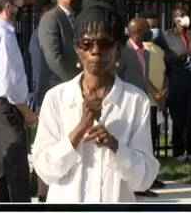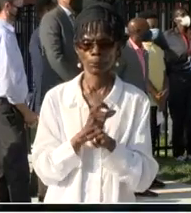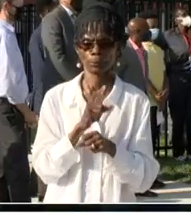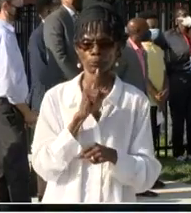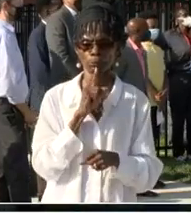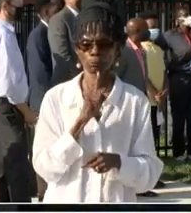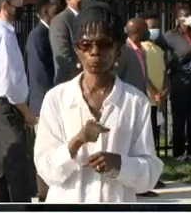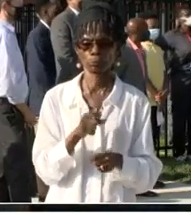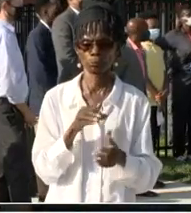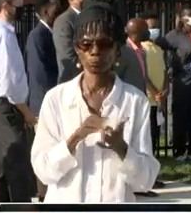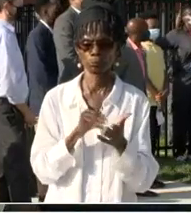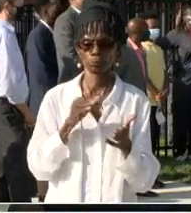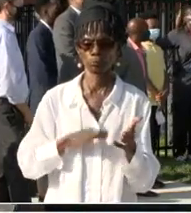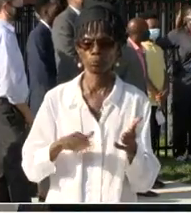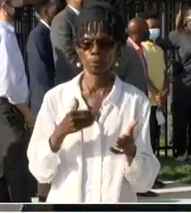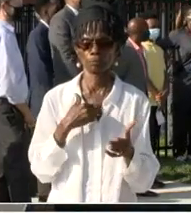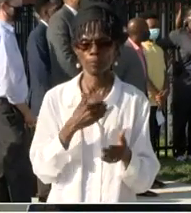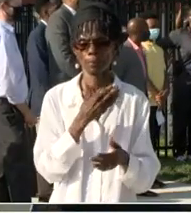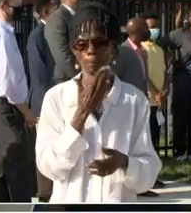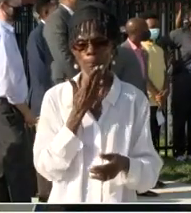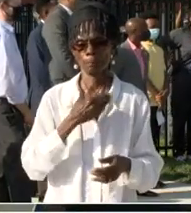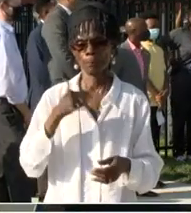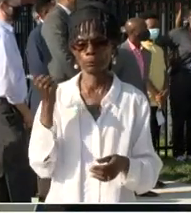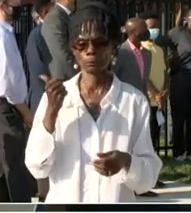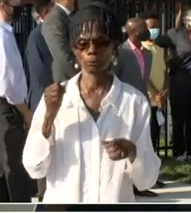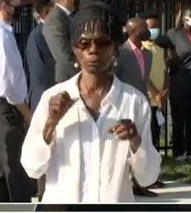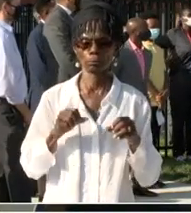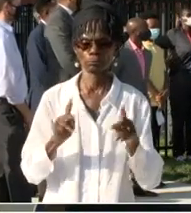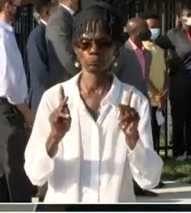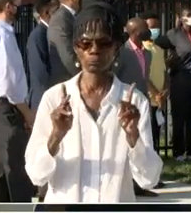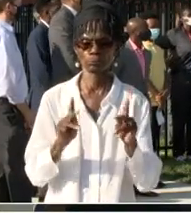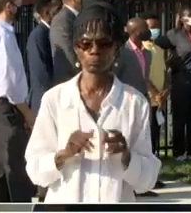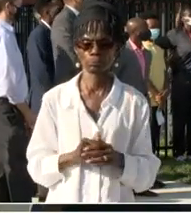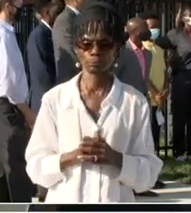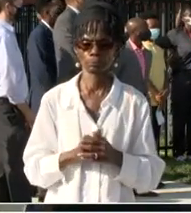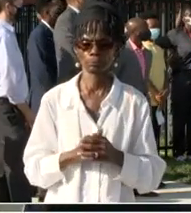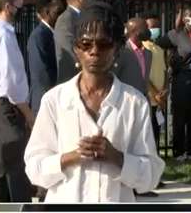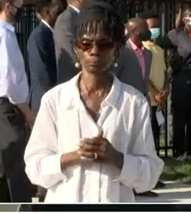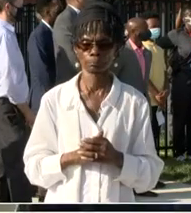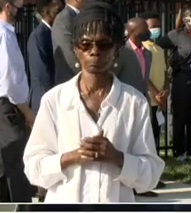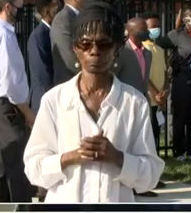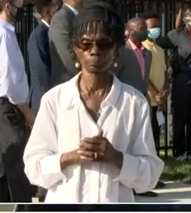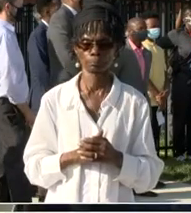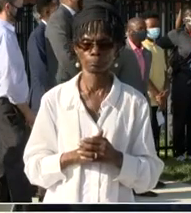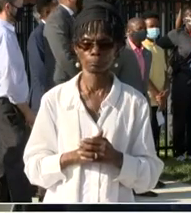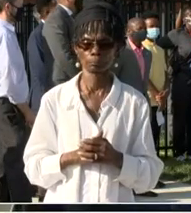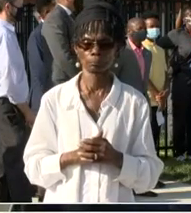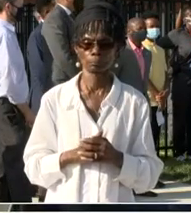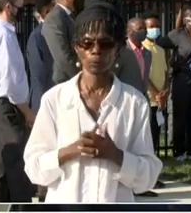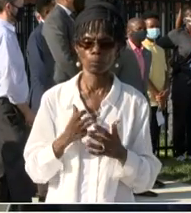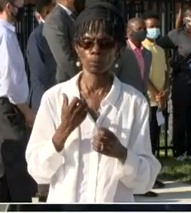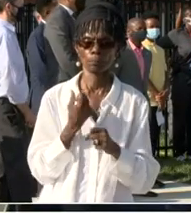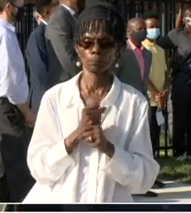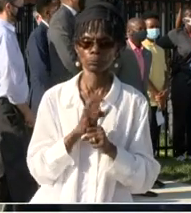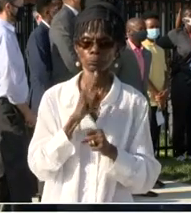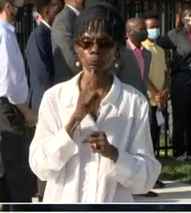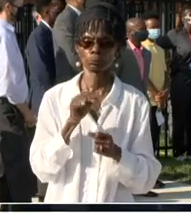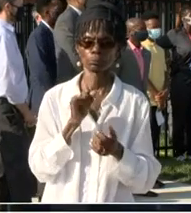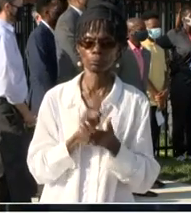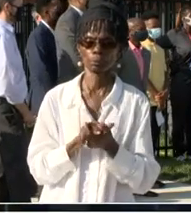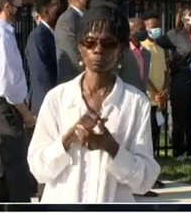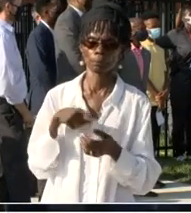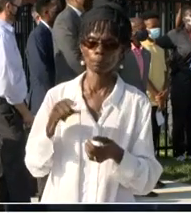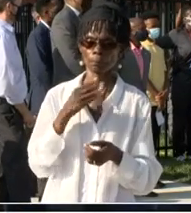world-class facilities. But that's only part of the equation. The other part, of course, is making sure we have a world-class